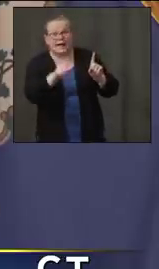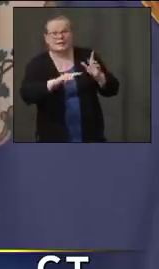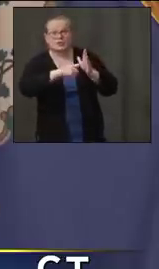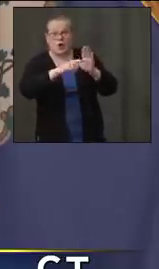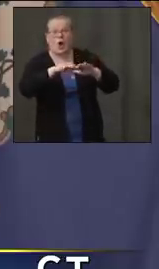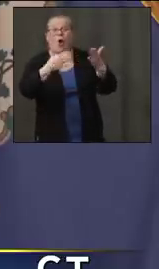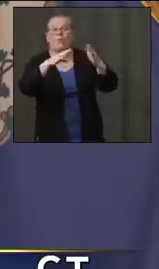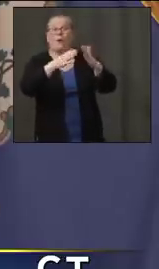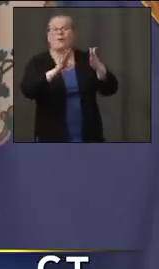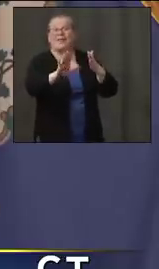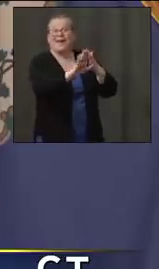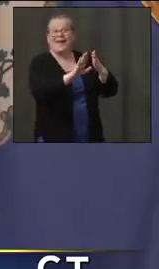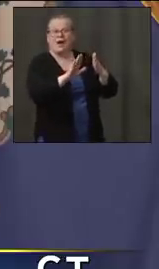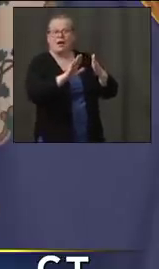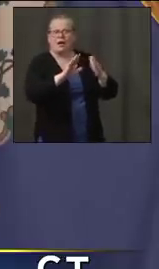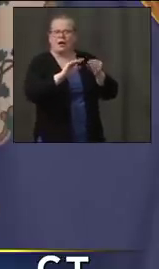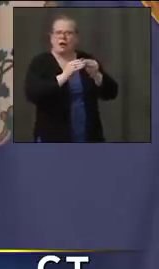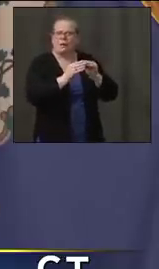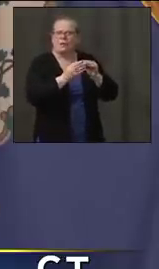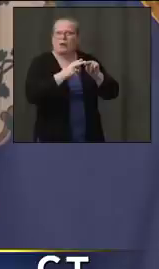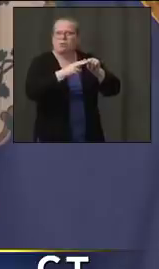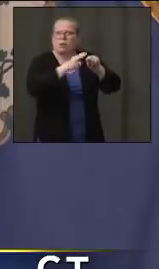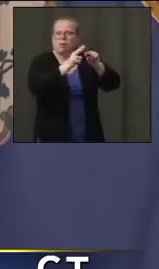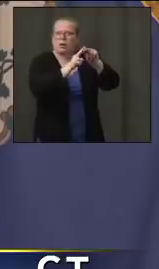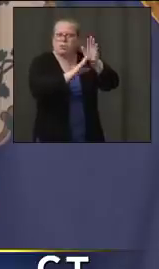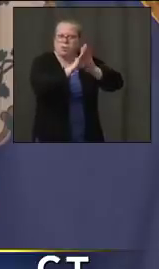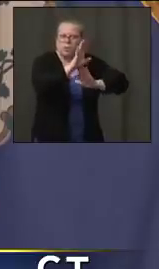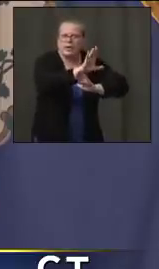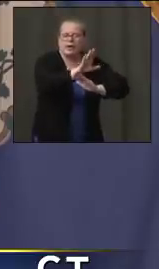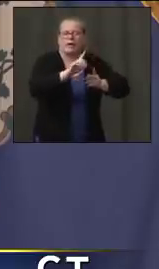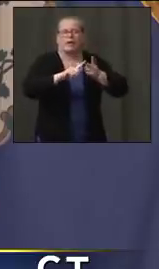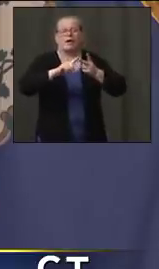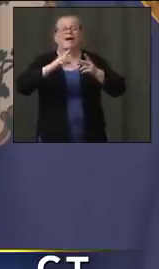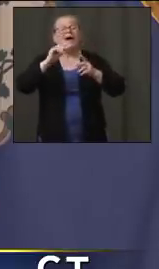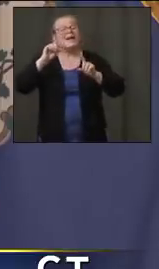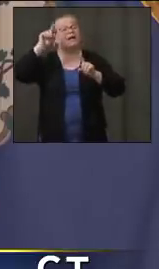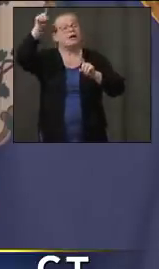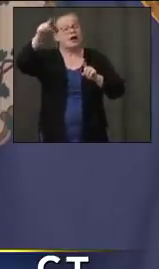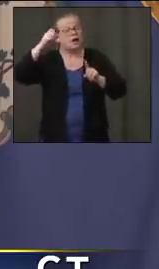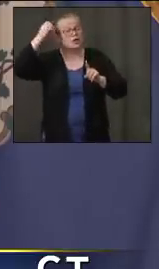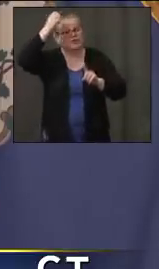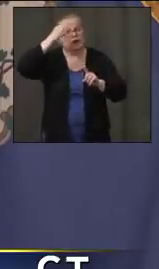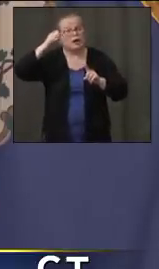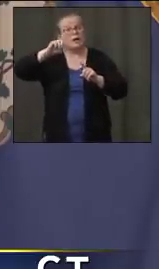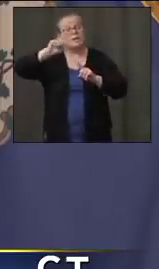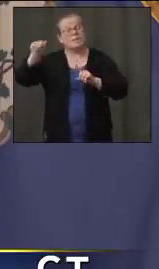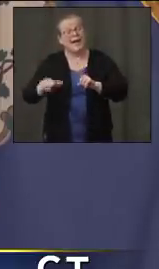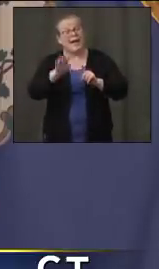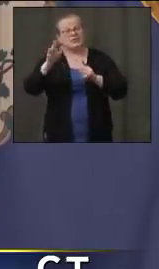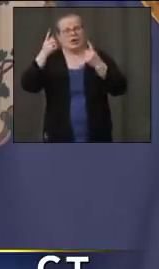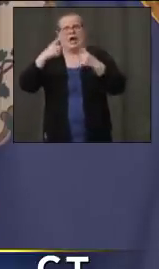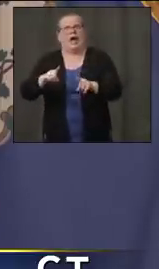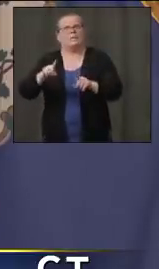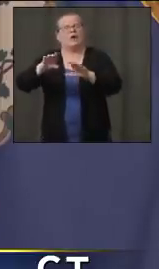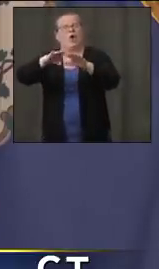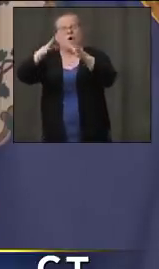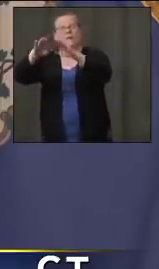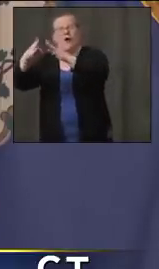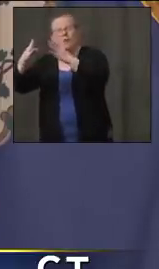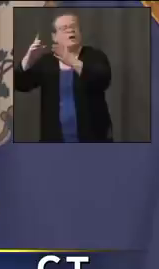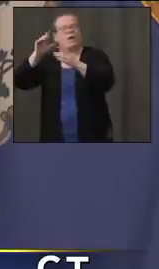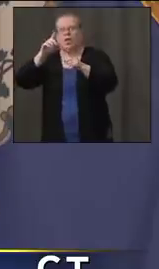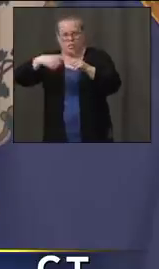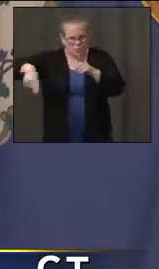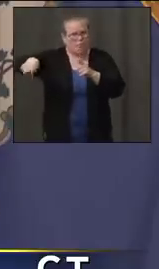the Higher Ed Committee, I guess that was maybe even yesterday or day before, they said, look, every university is going to have to plan